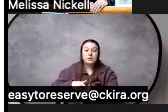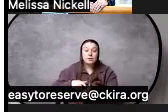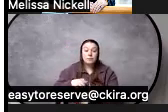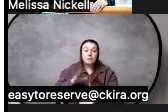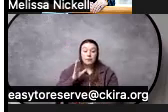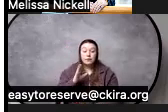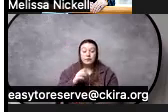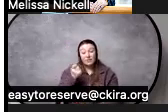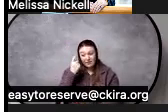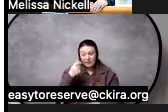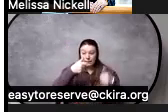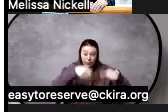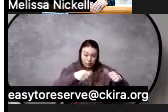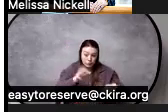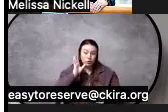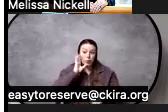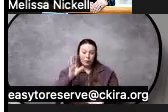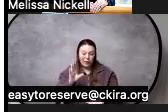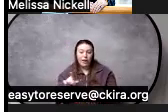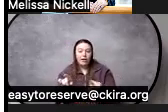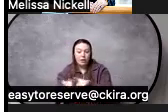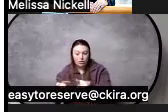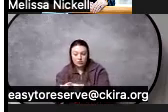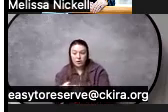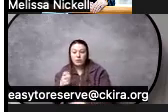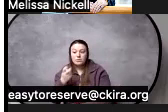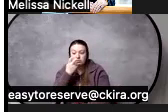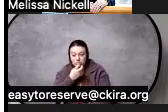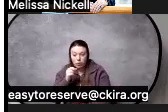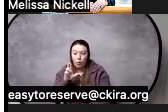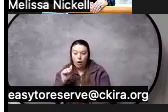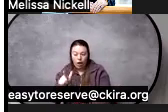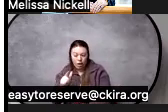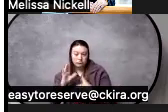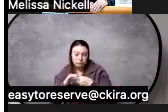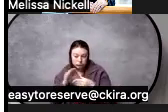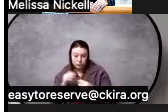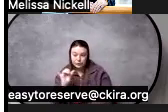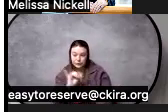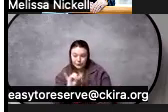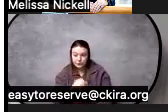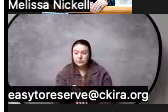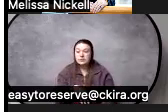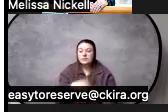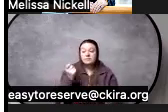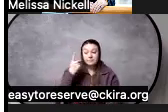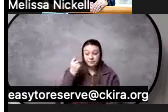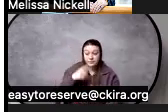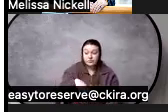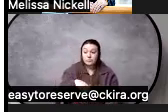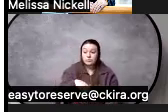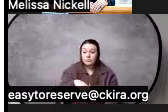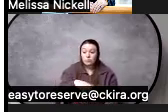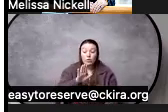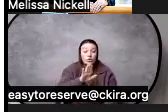as visually, but I want you to consider the following. Your first impressions in life, they matter, and with your